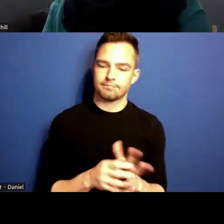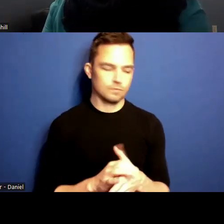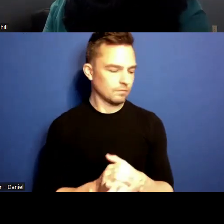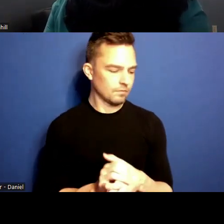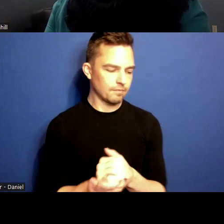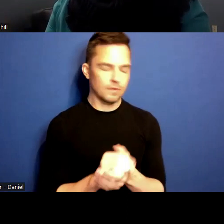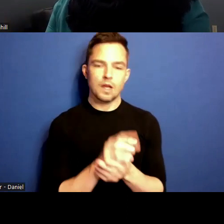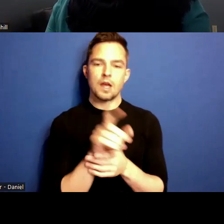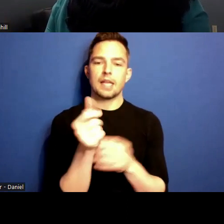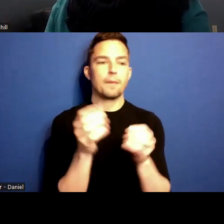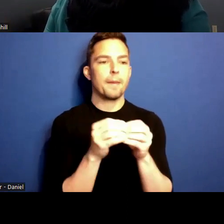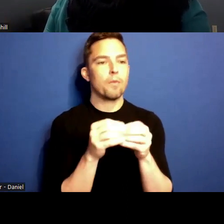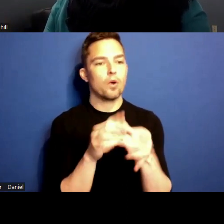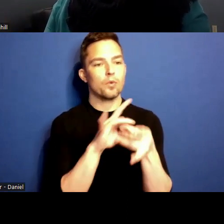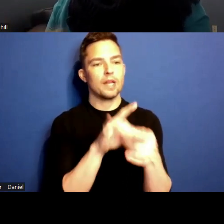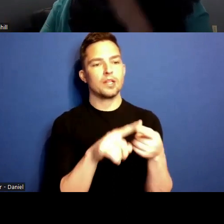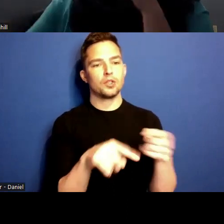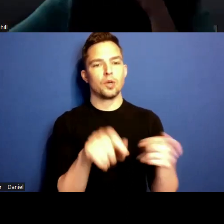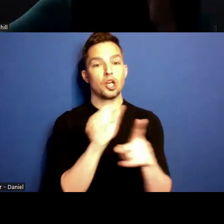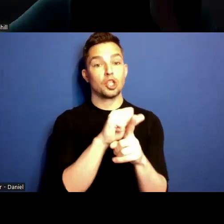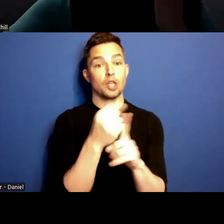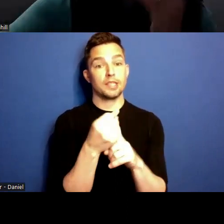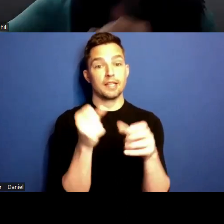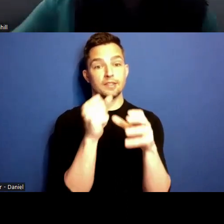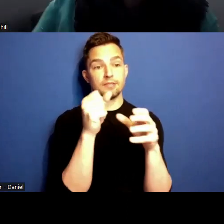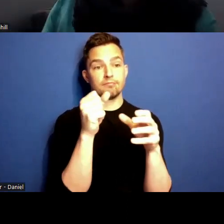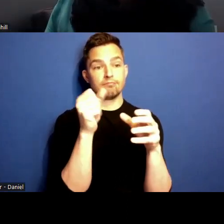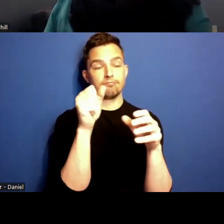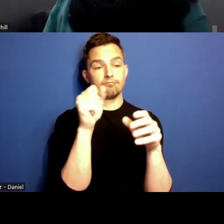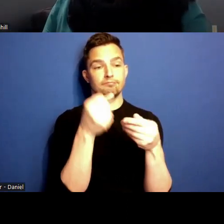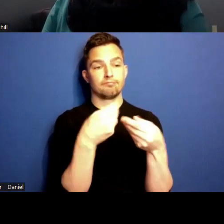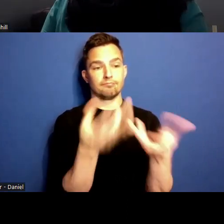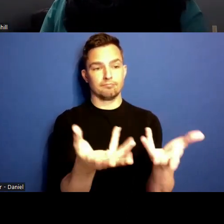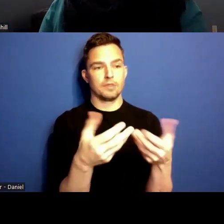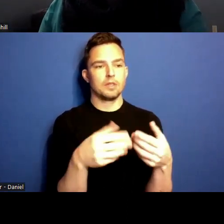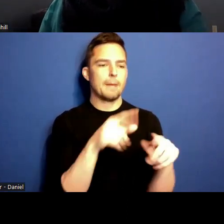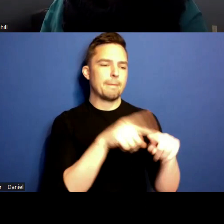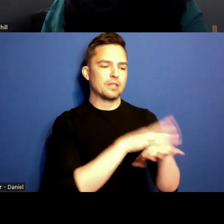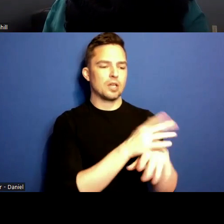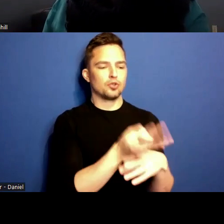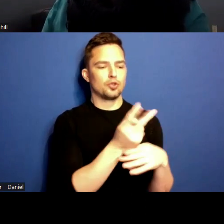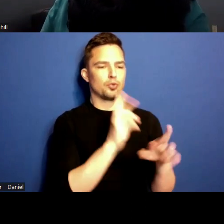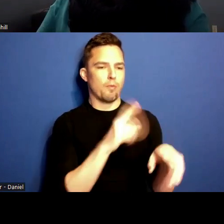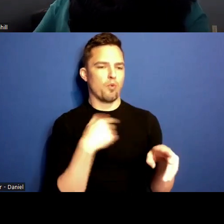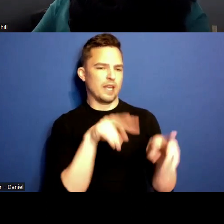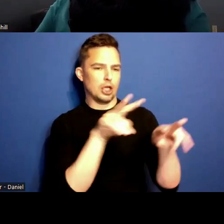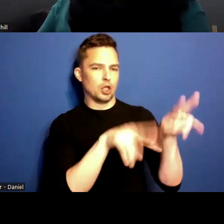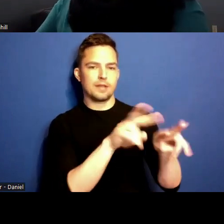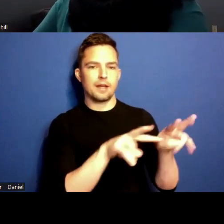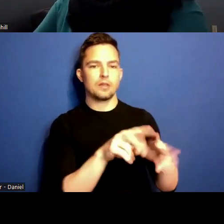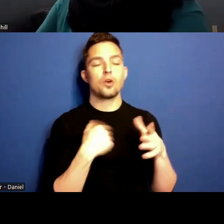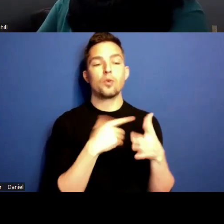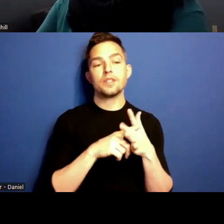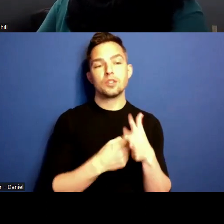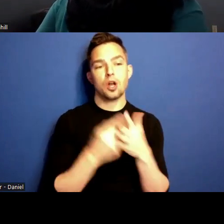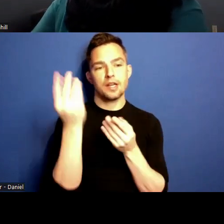Just a little bit more in terms of context then, based on a couple of reports that we looked at as we started to think